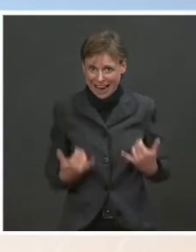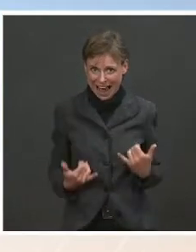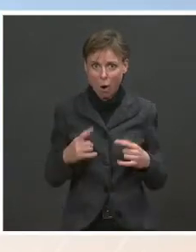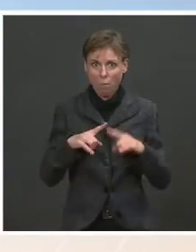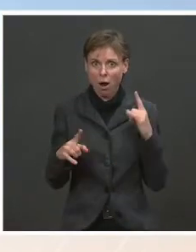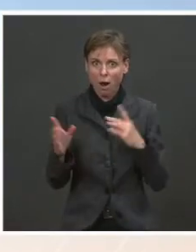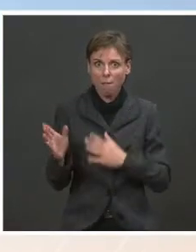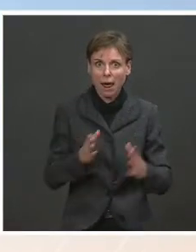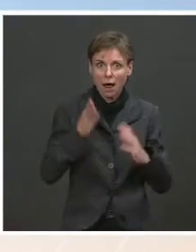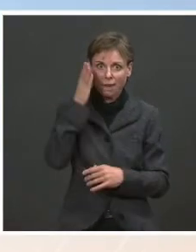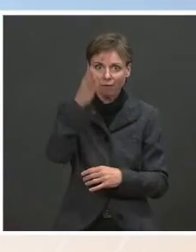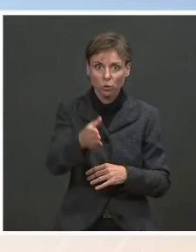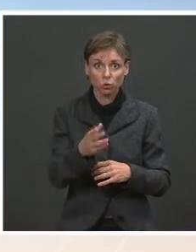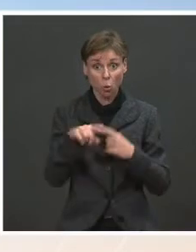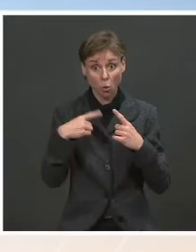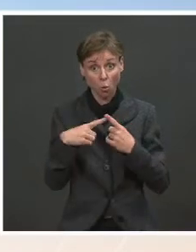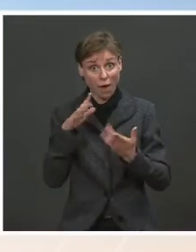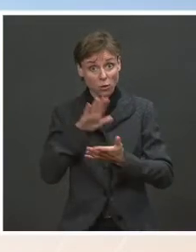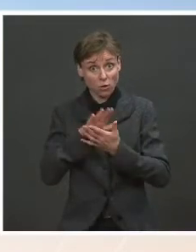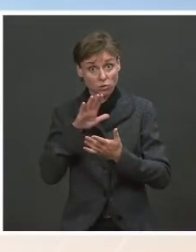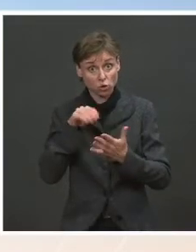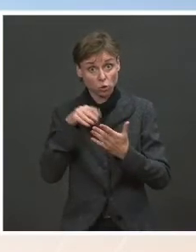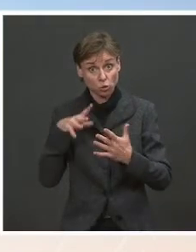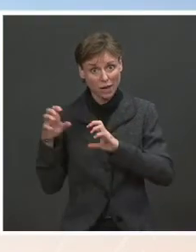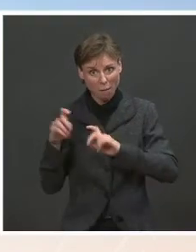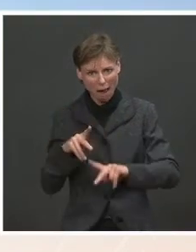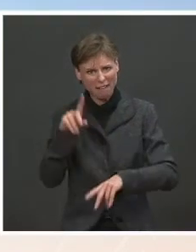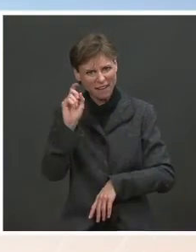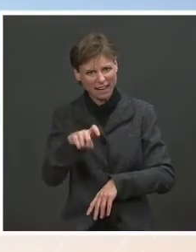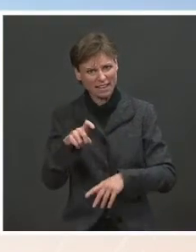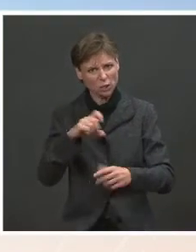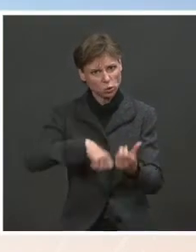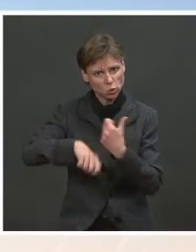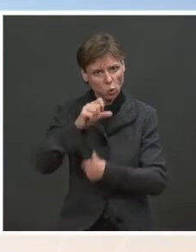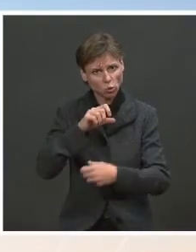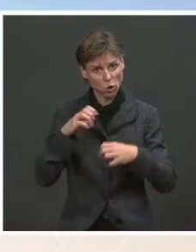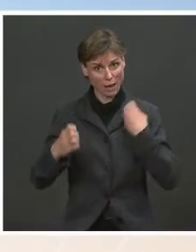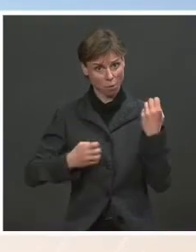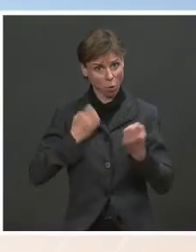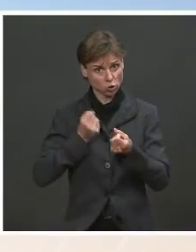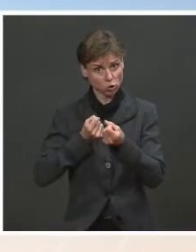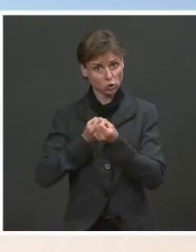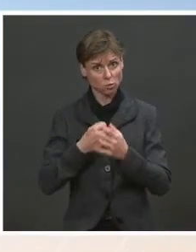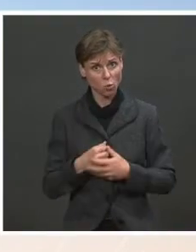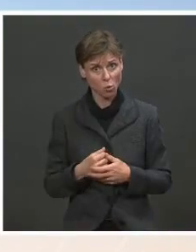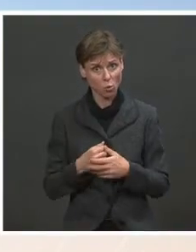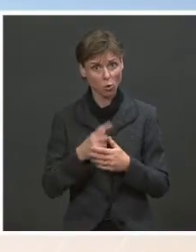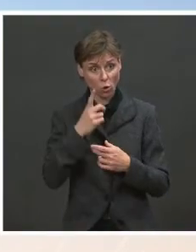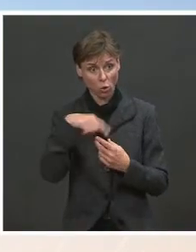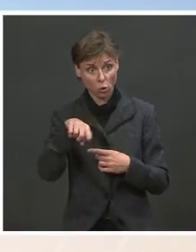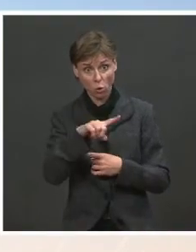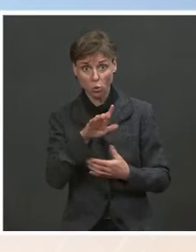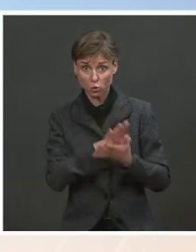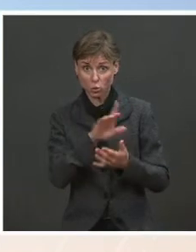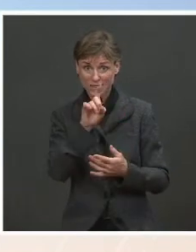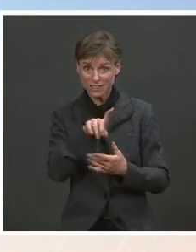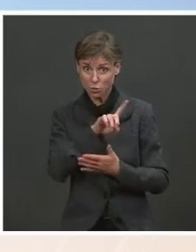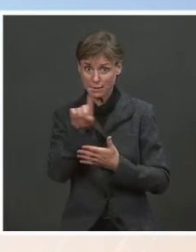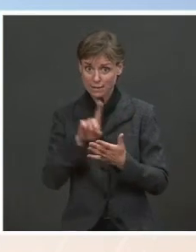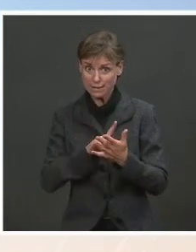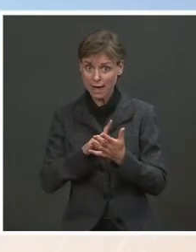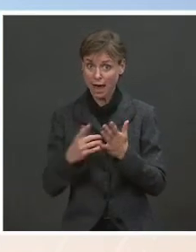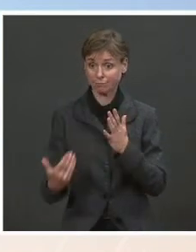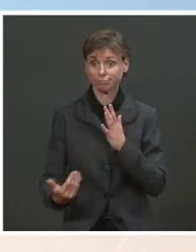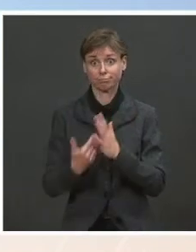come back, they're going to need more social emotional support. We know that our schools have to be designed to meet the needs of the students after they return after